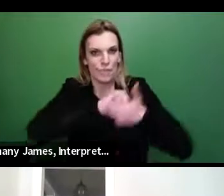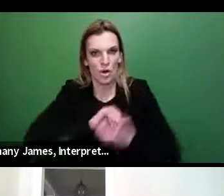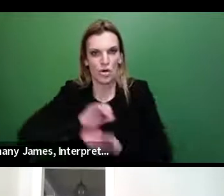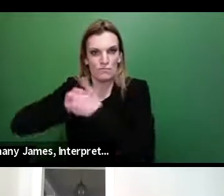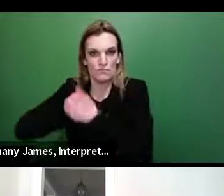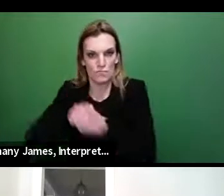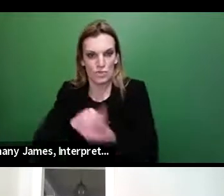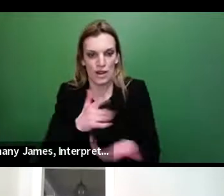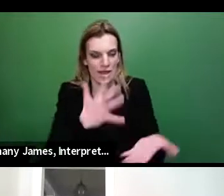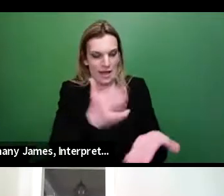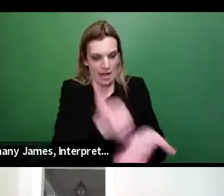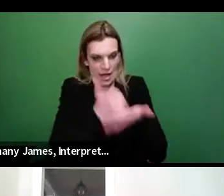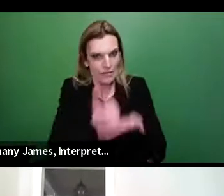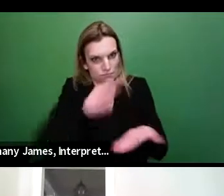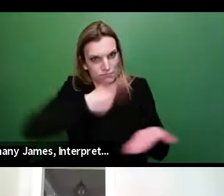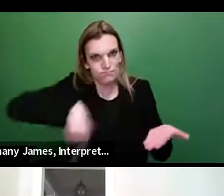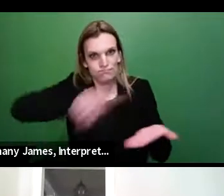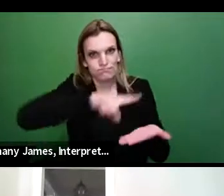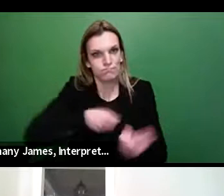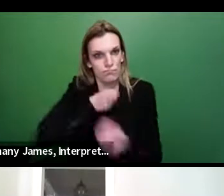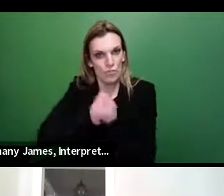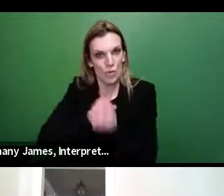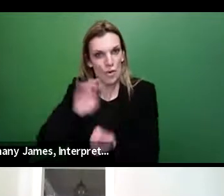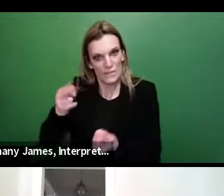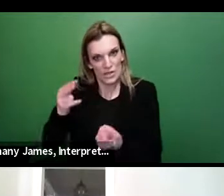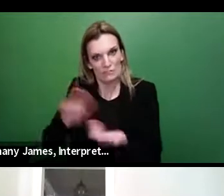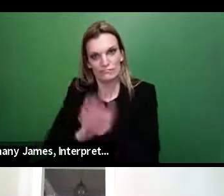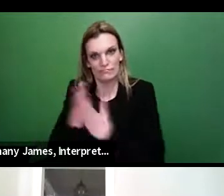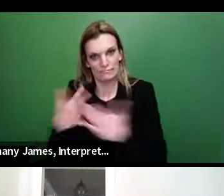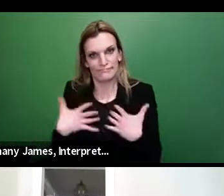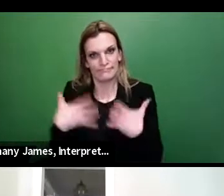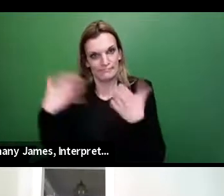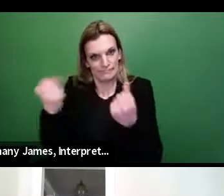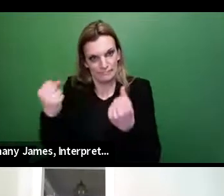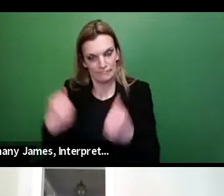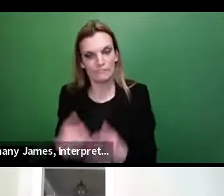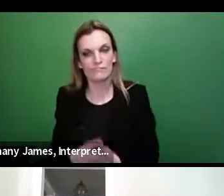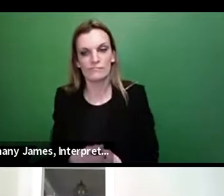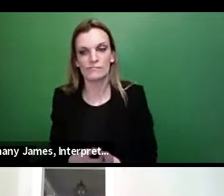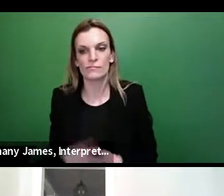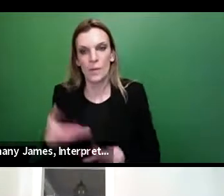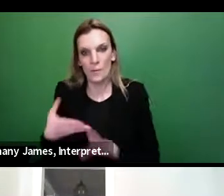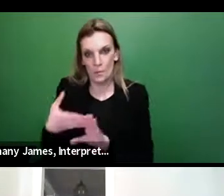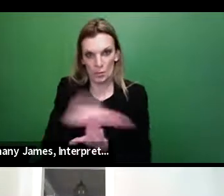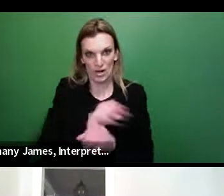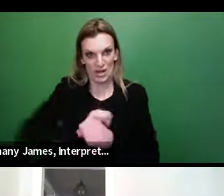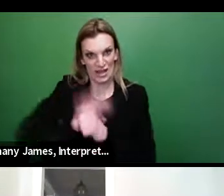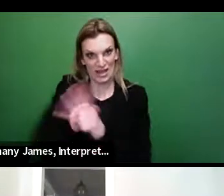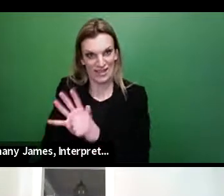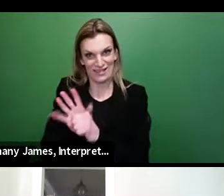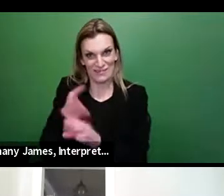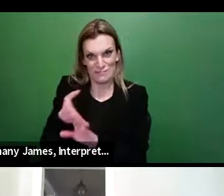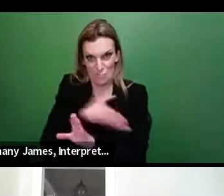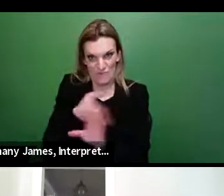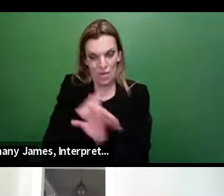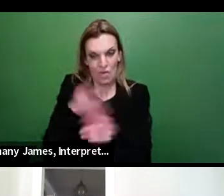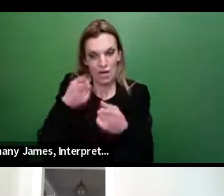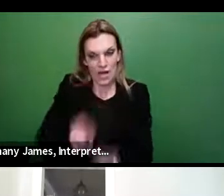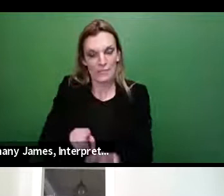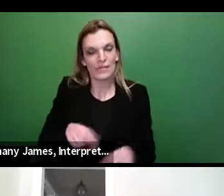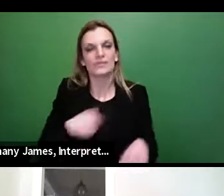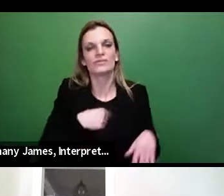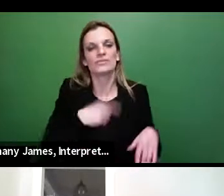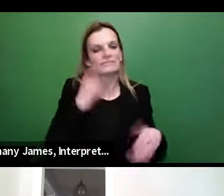thrive. Pre-COVID-19, we were alarmed by the uprising of racism